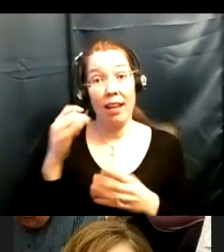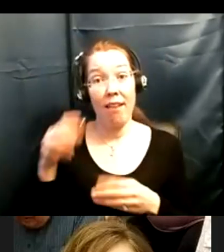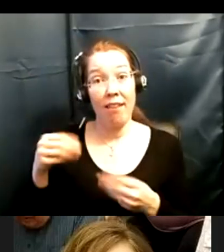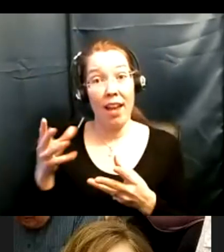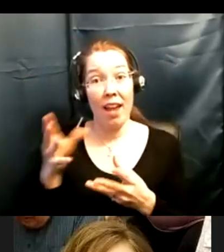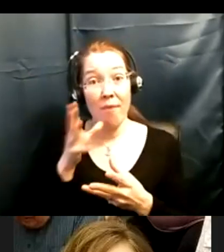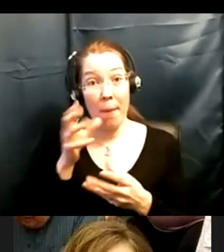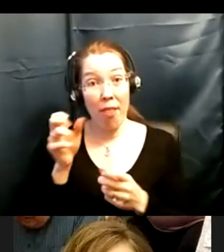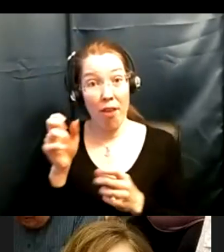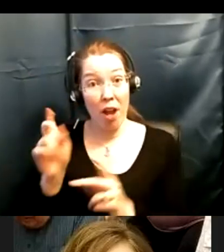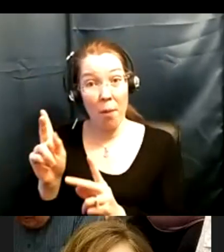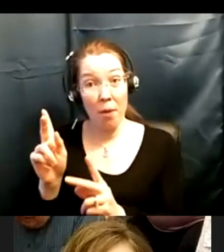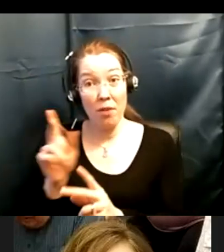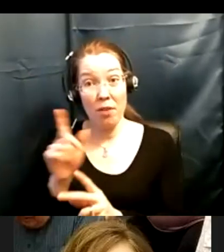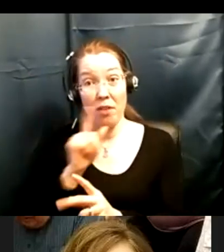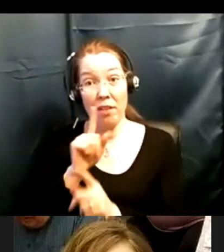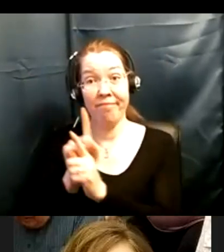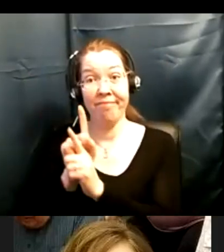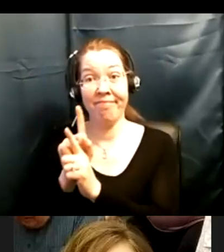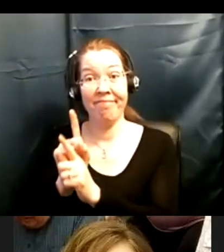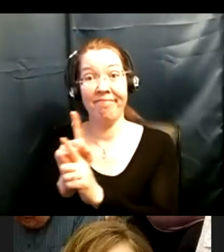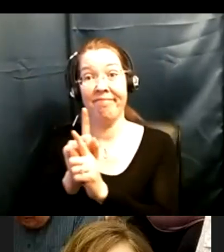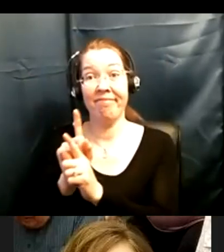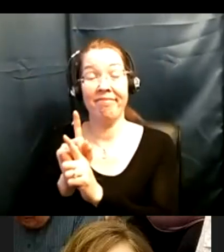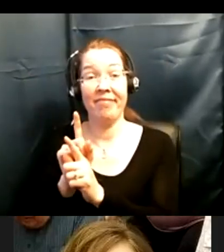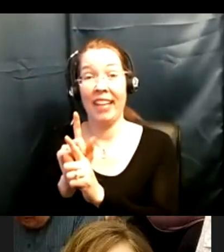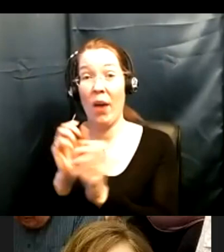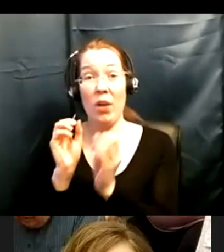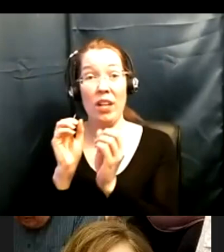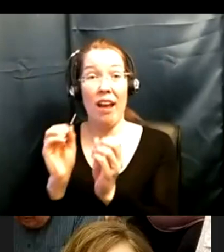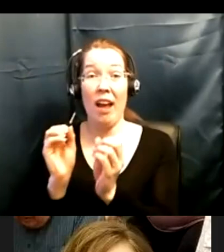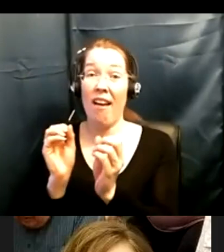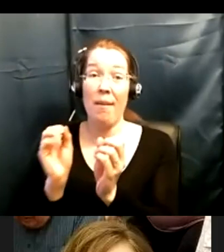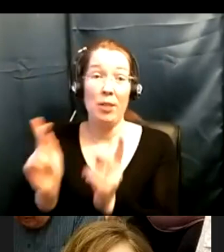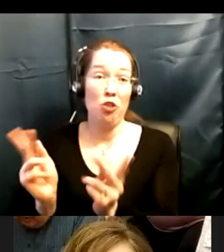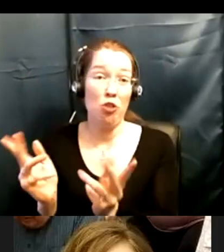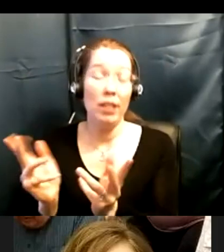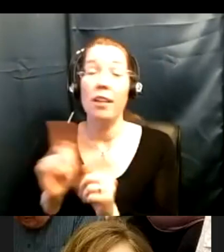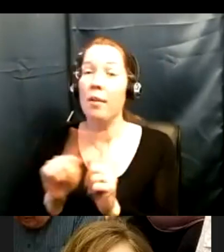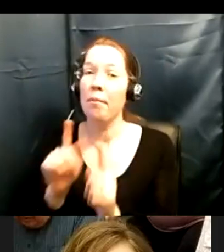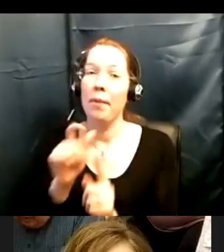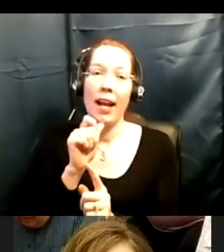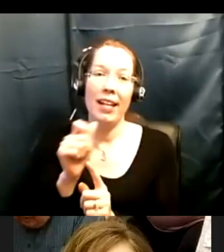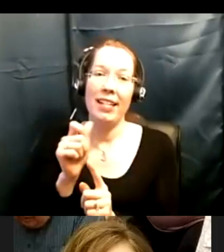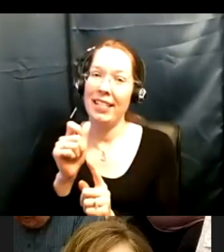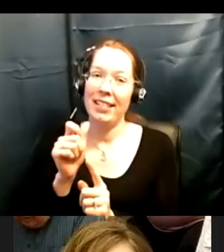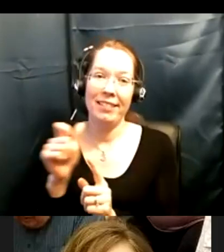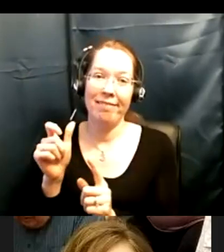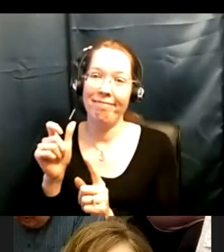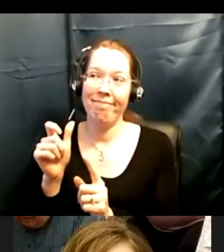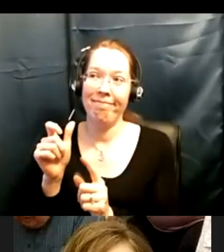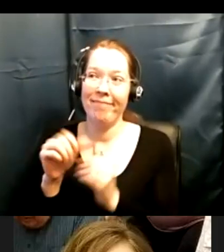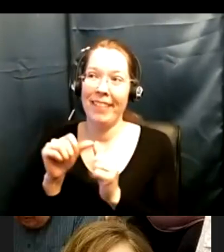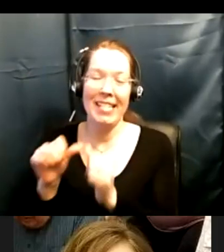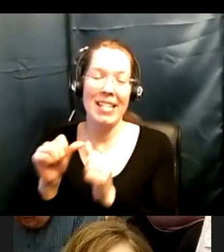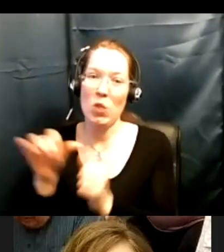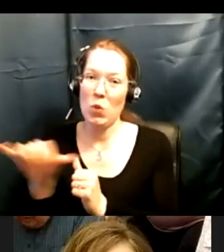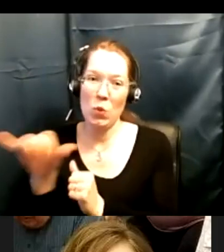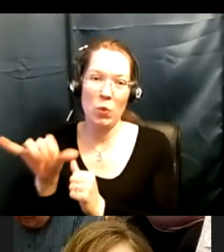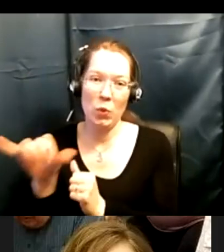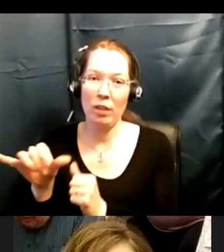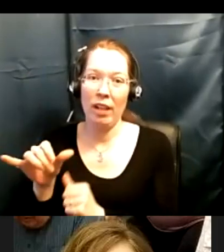right there and not be able to explore the world. But I didn't give my mom that opportunity to keep me there for what